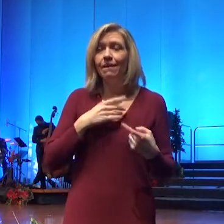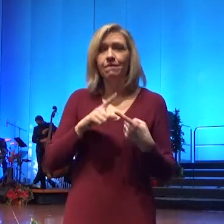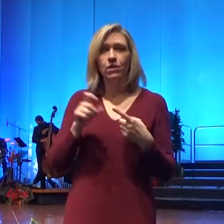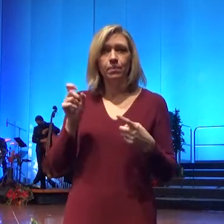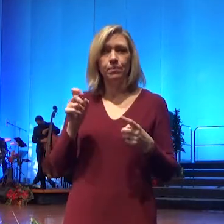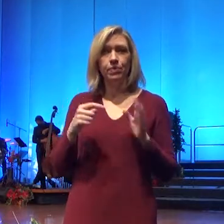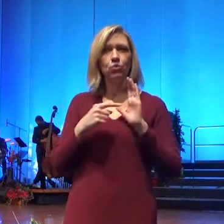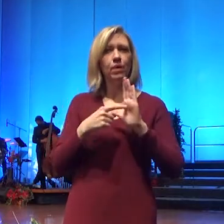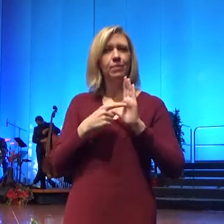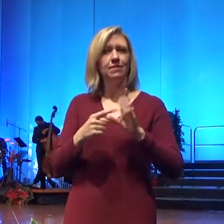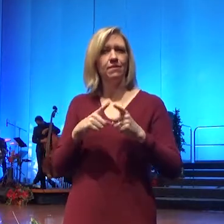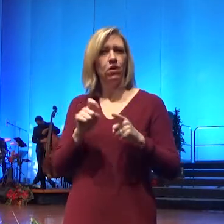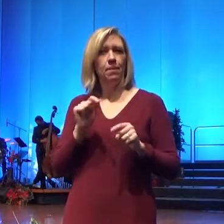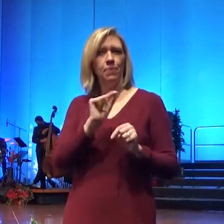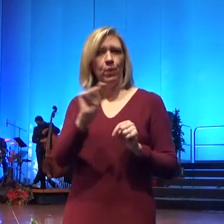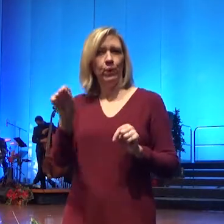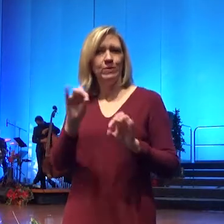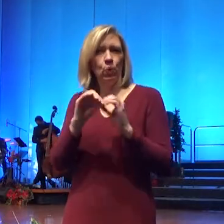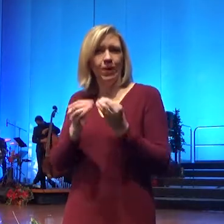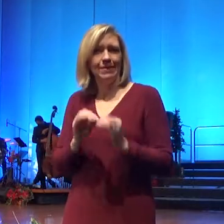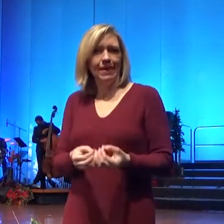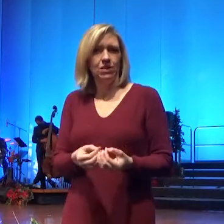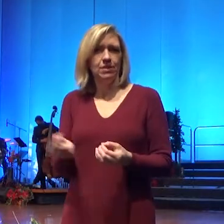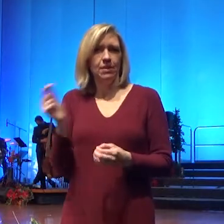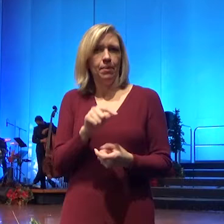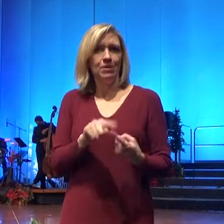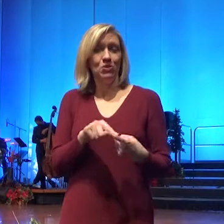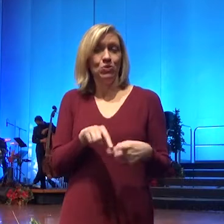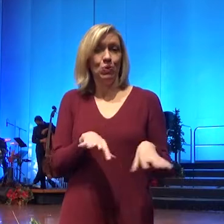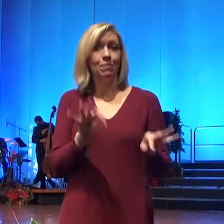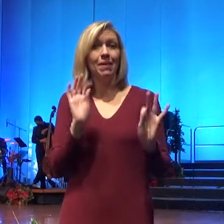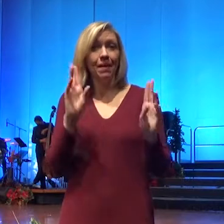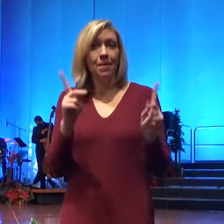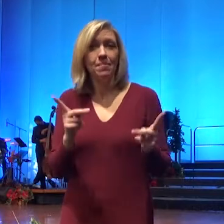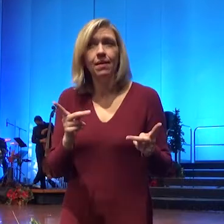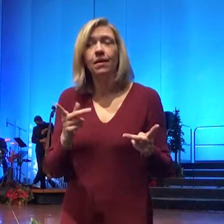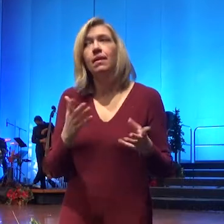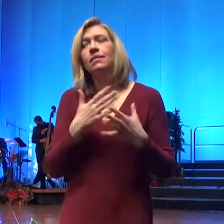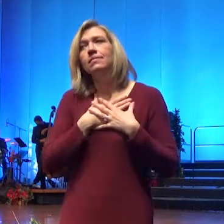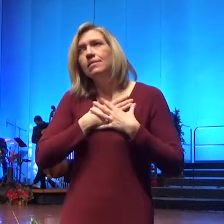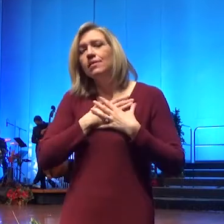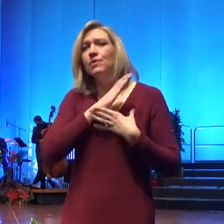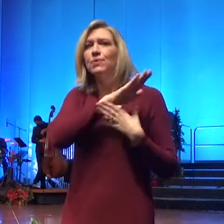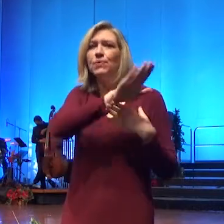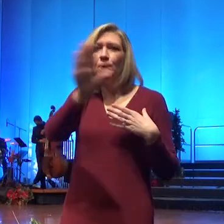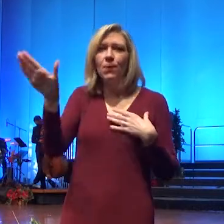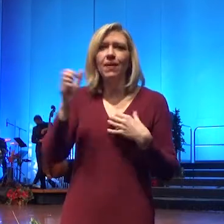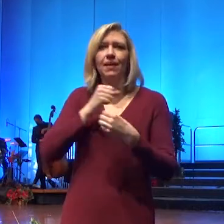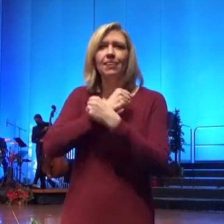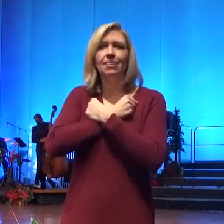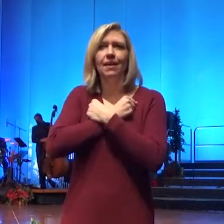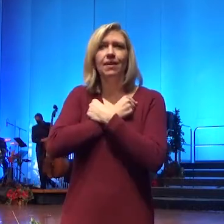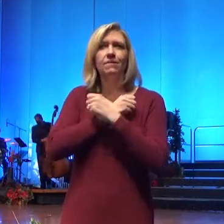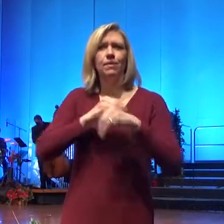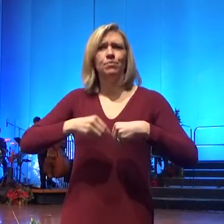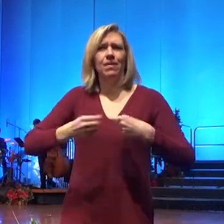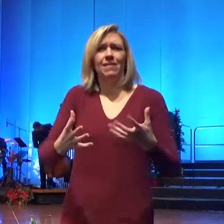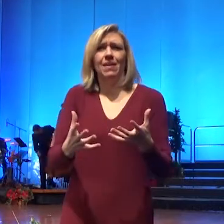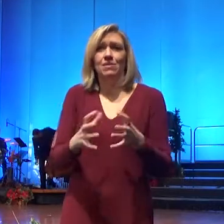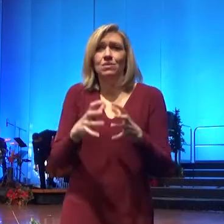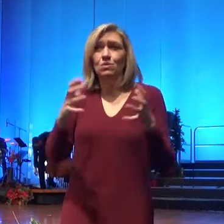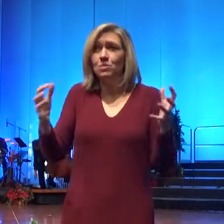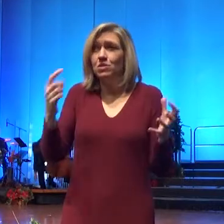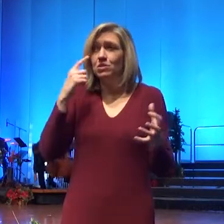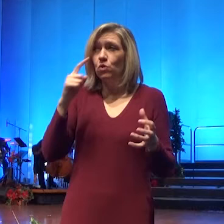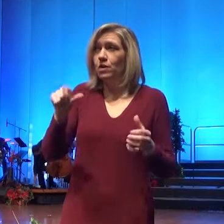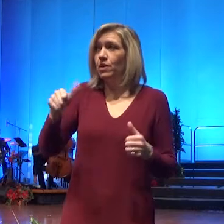those representatives from the organizations coming to collect them. It is your love that has provided so much